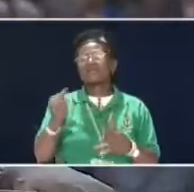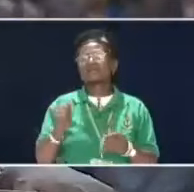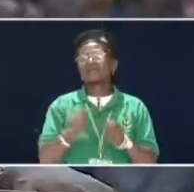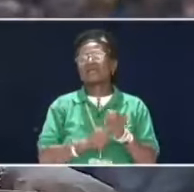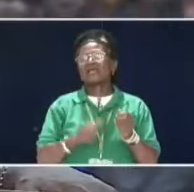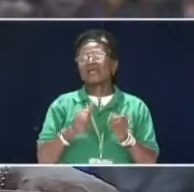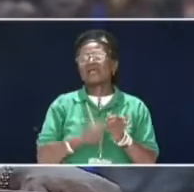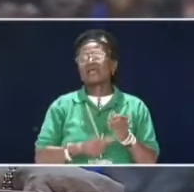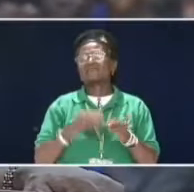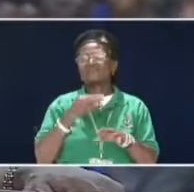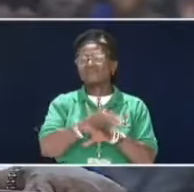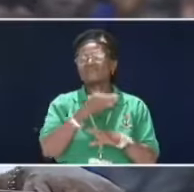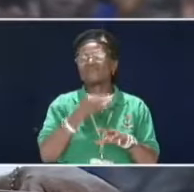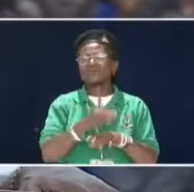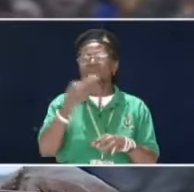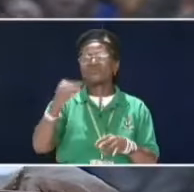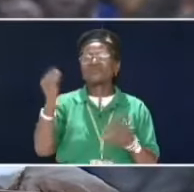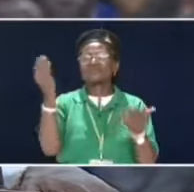Force of darkness,